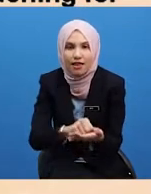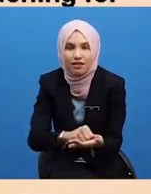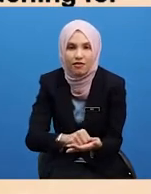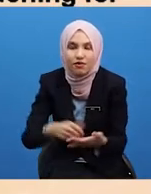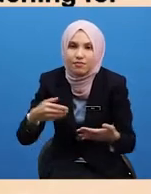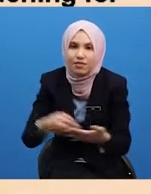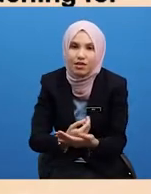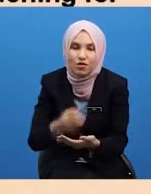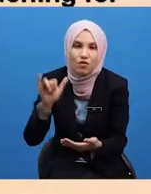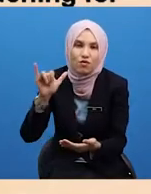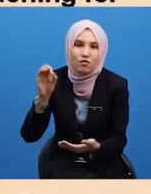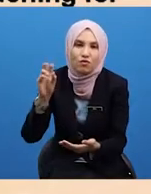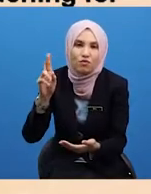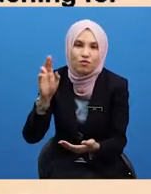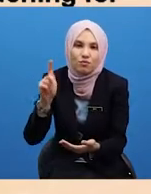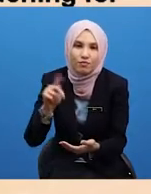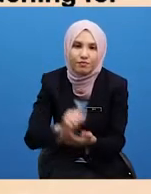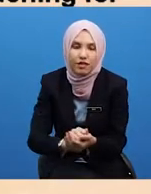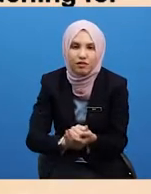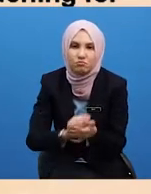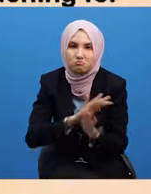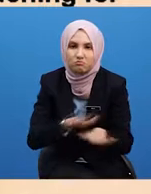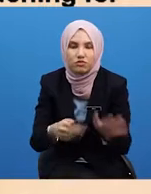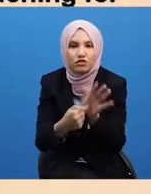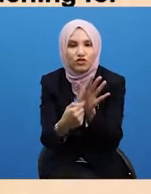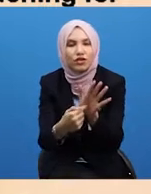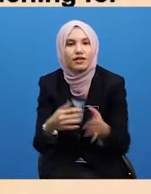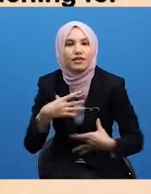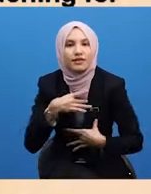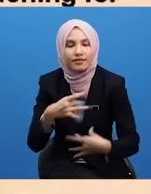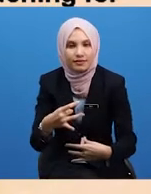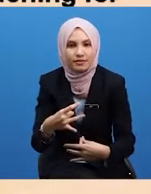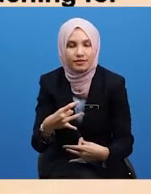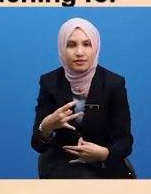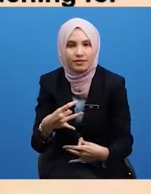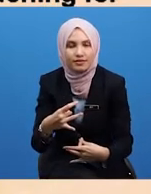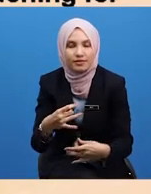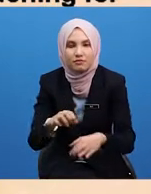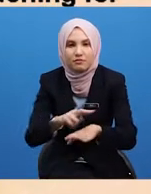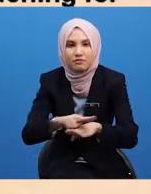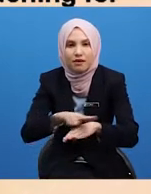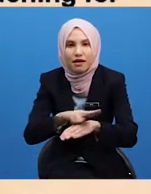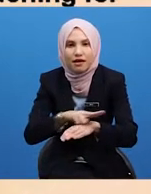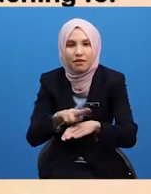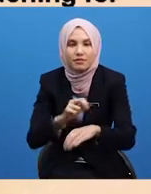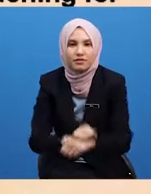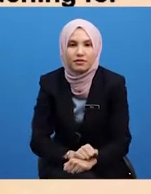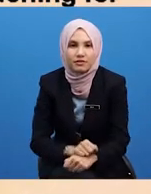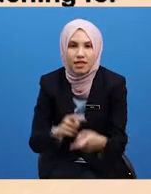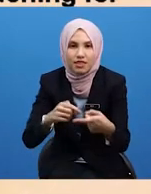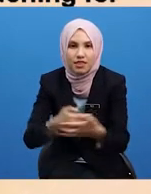York, Pa does not show any interest in Richard's hobby or his new pen